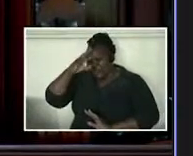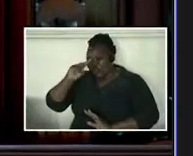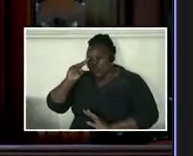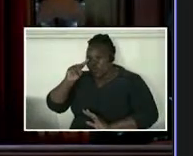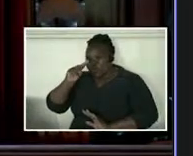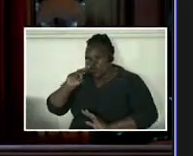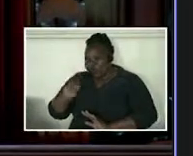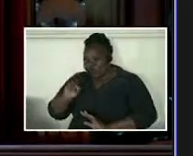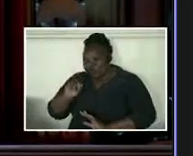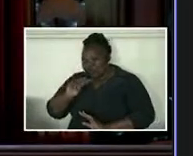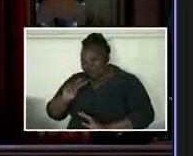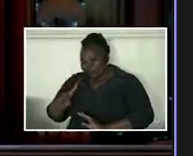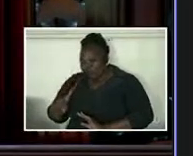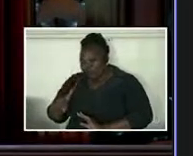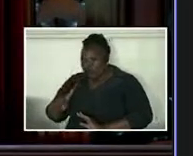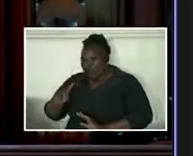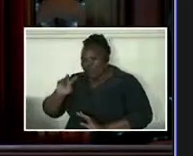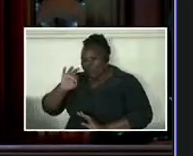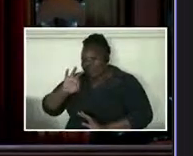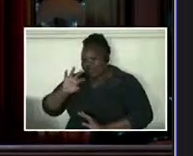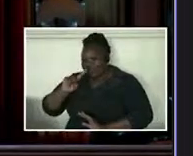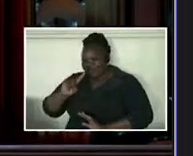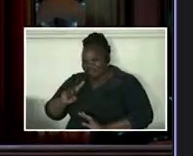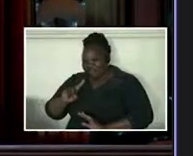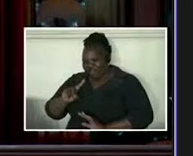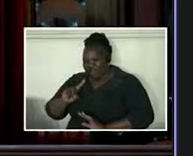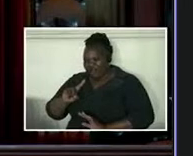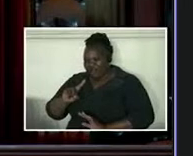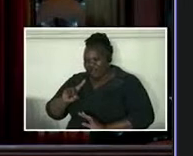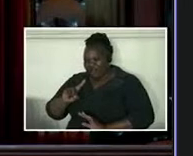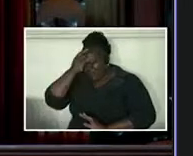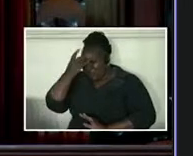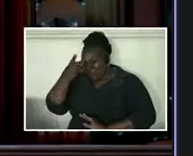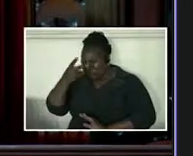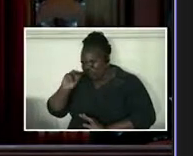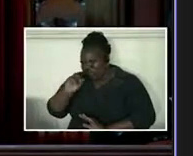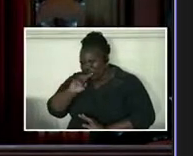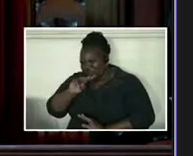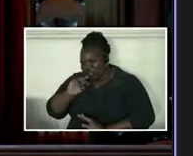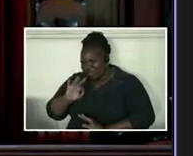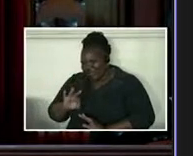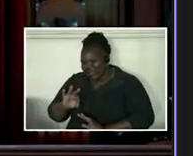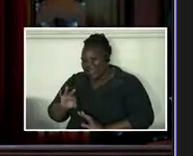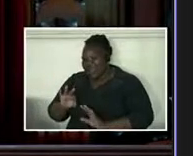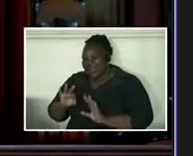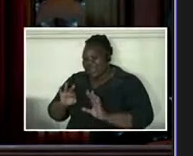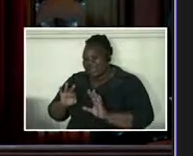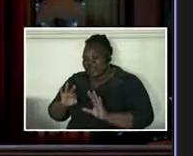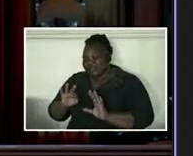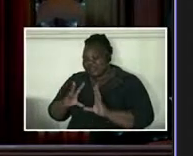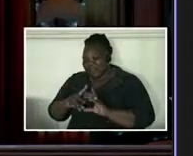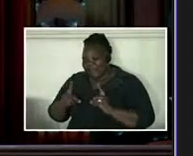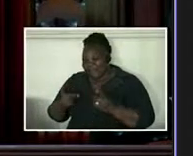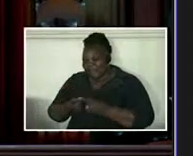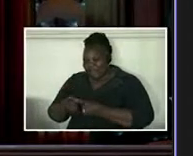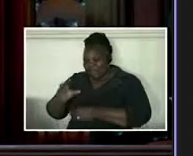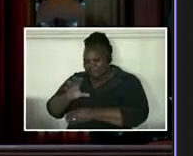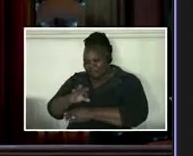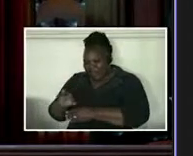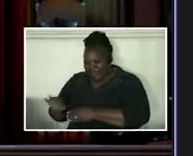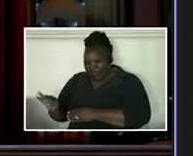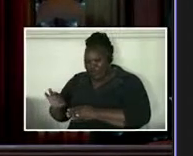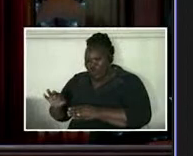225 by 31st of march 2023 the department pla departmental plan the department plans to award